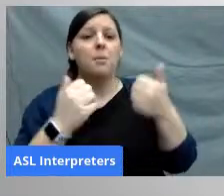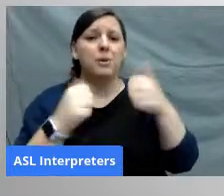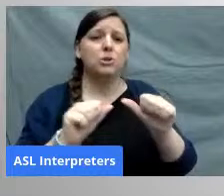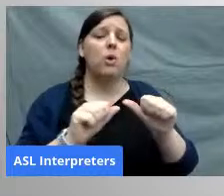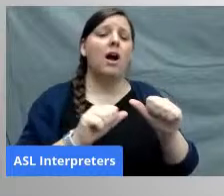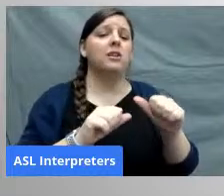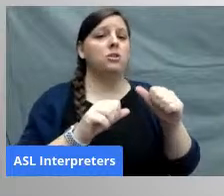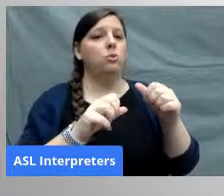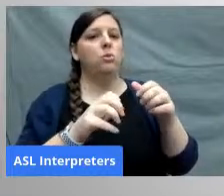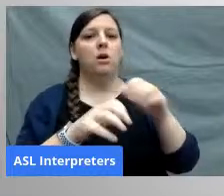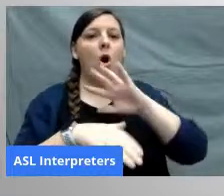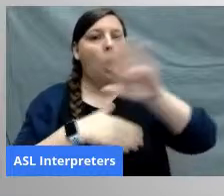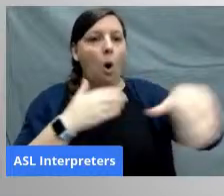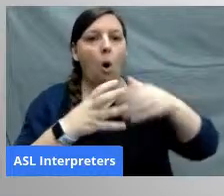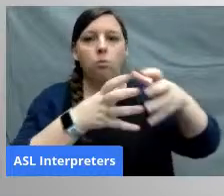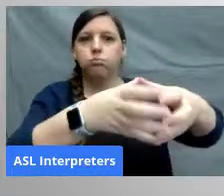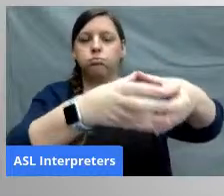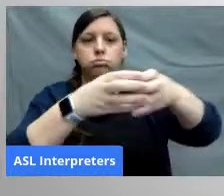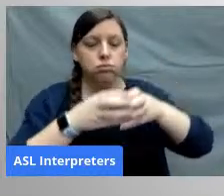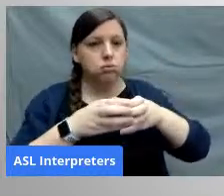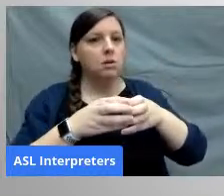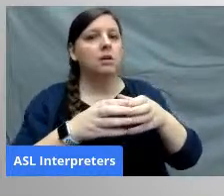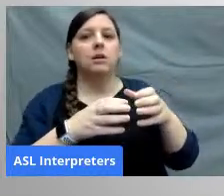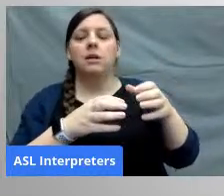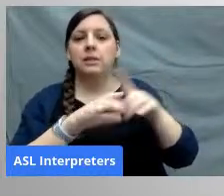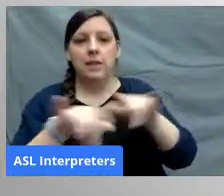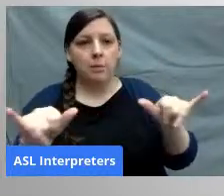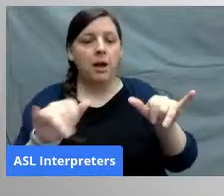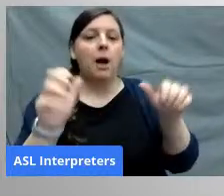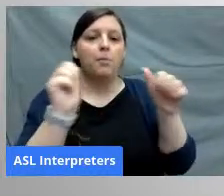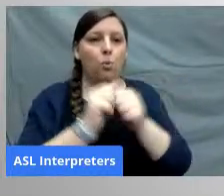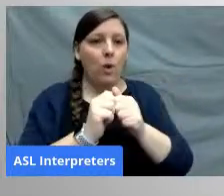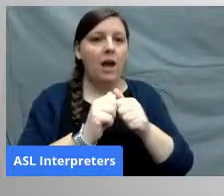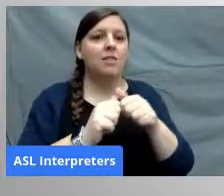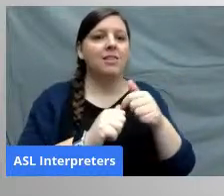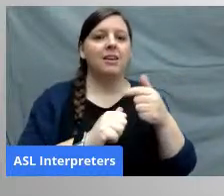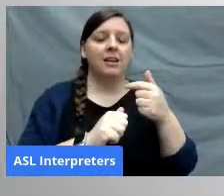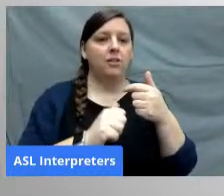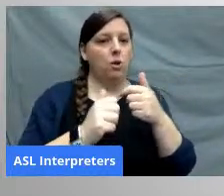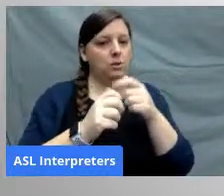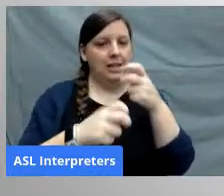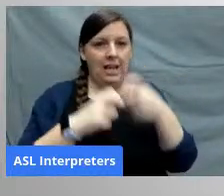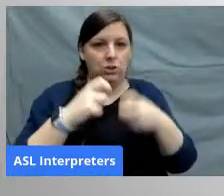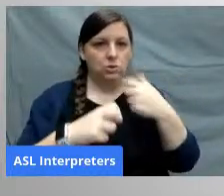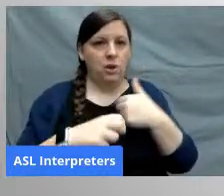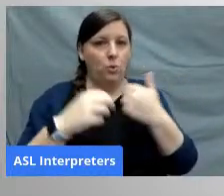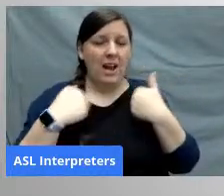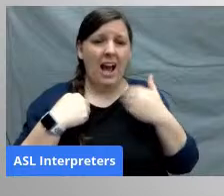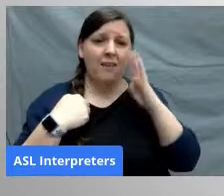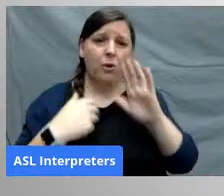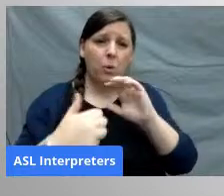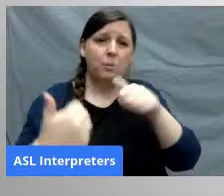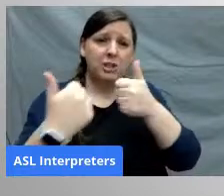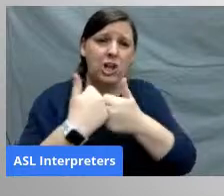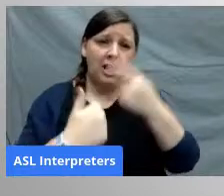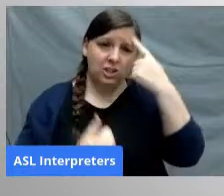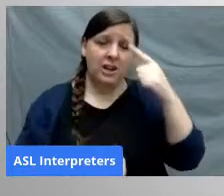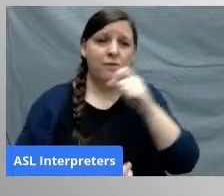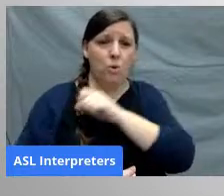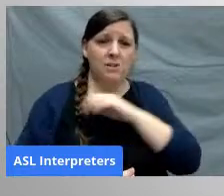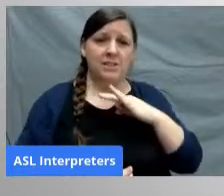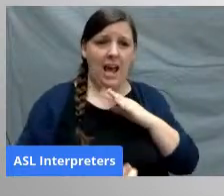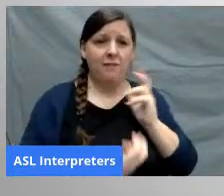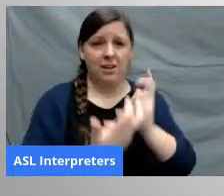same time with some of the same gaps that we have is just going to make it challenging for staffing reasons. And it's